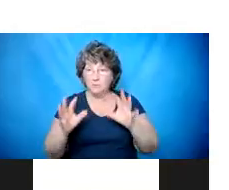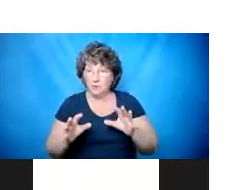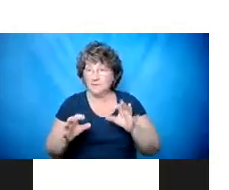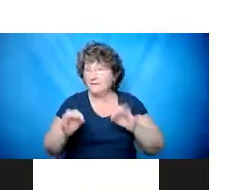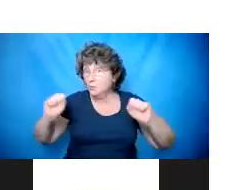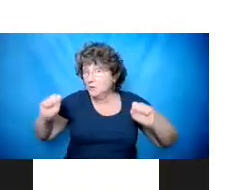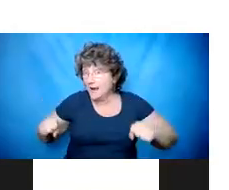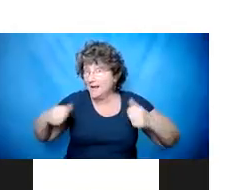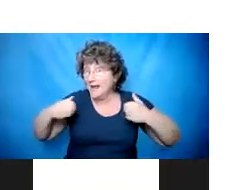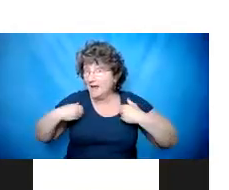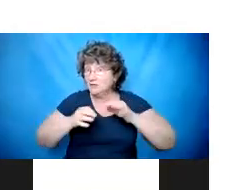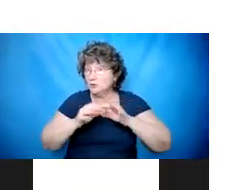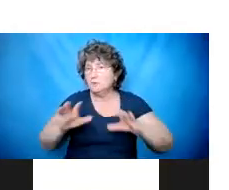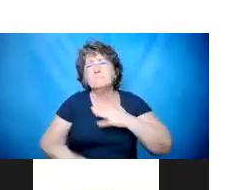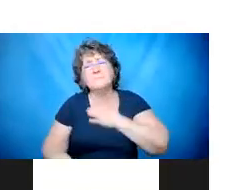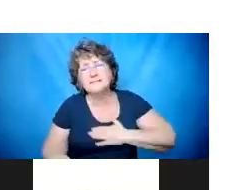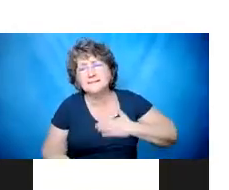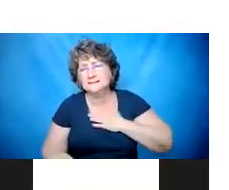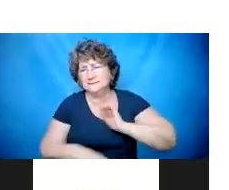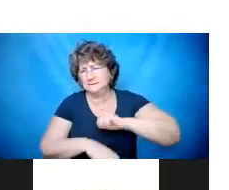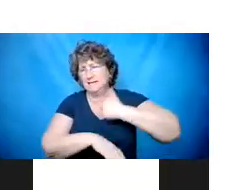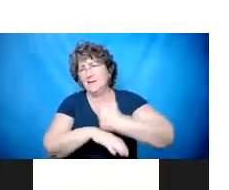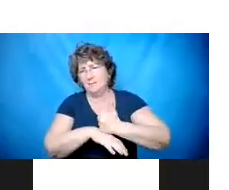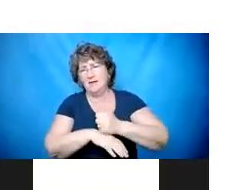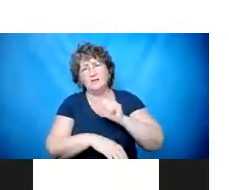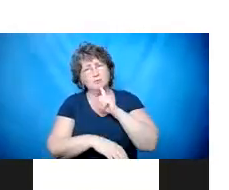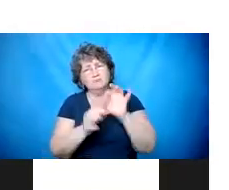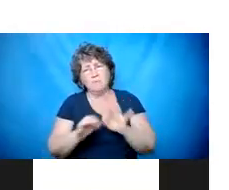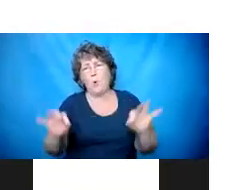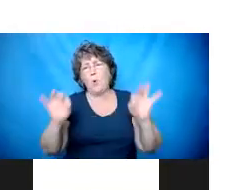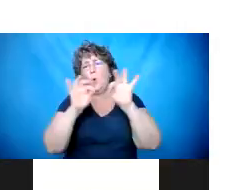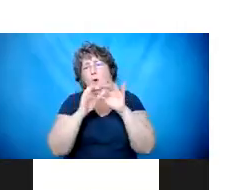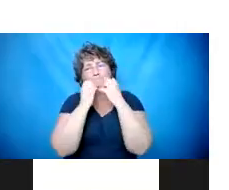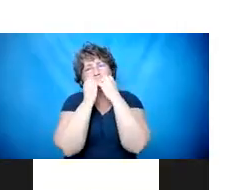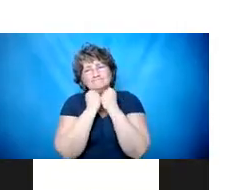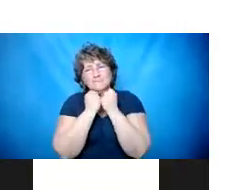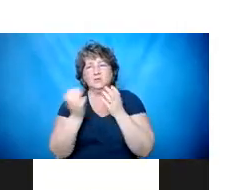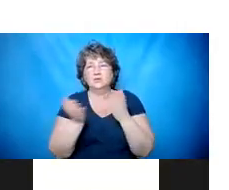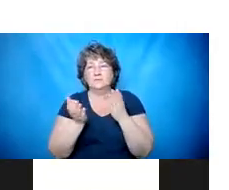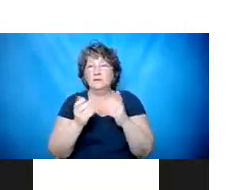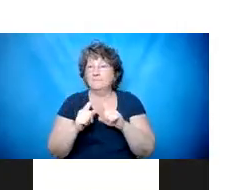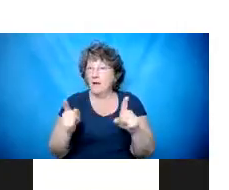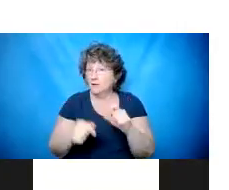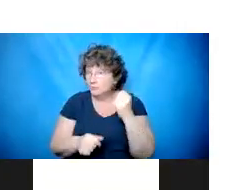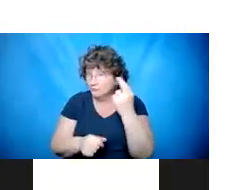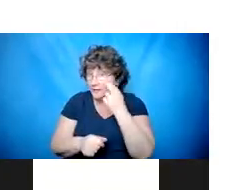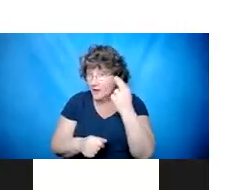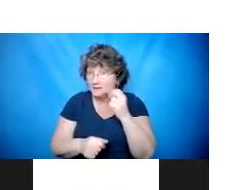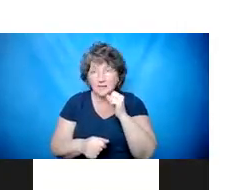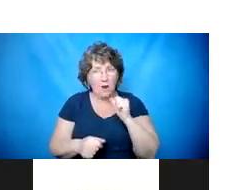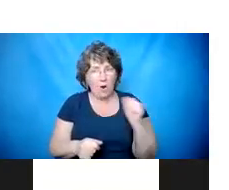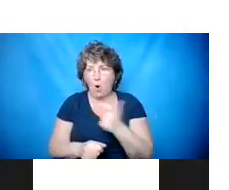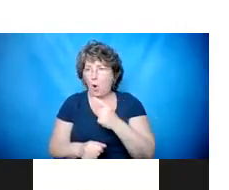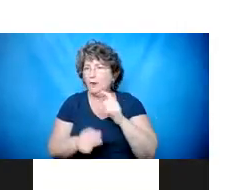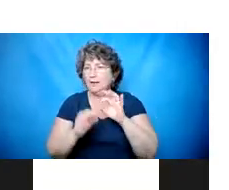interpreters, please do. It is a much needed service, but do keep in mind that not all interpreters are experienced. They